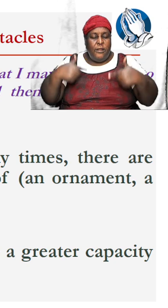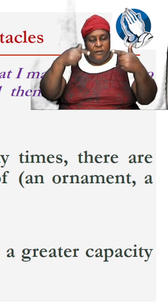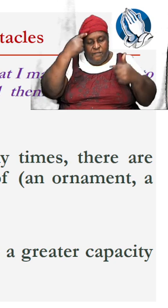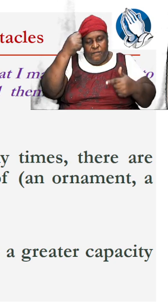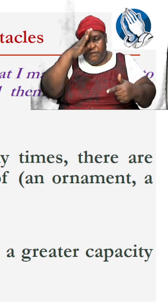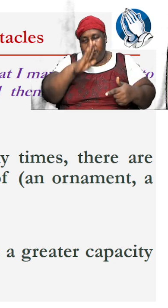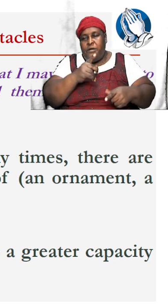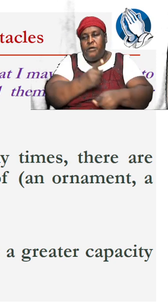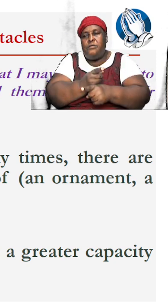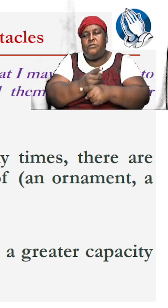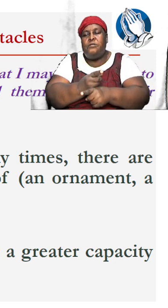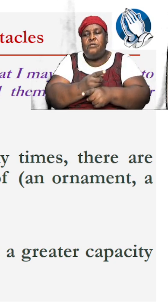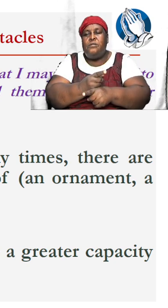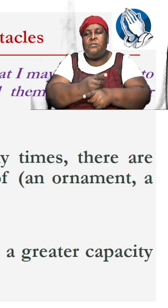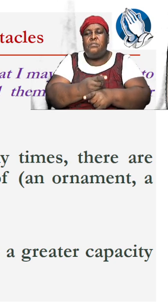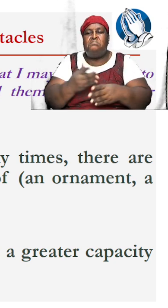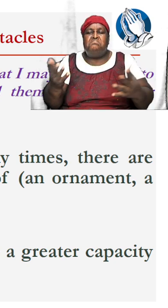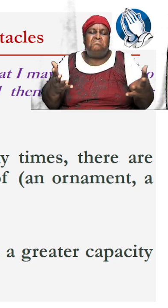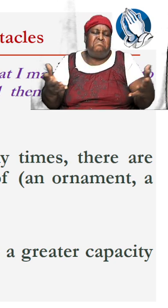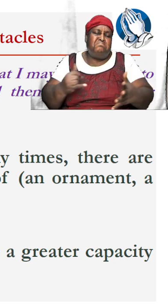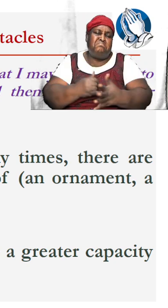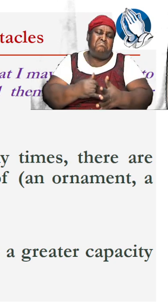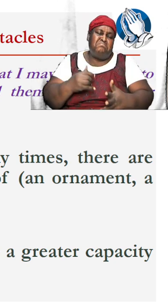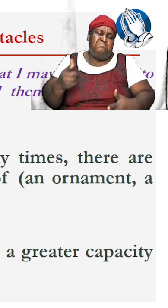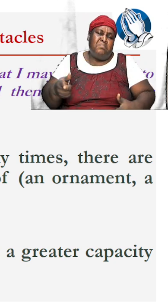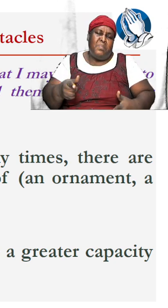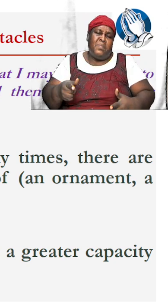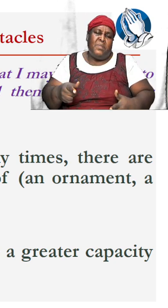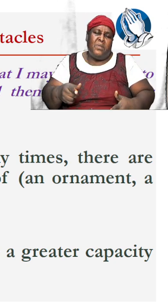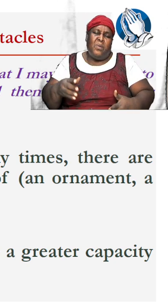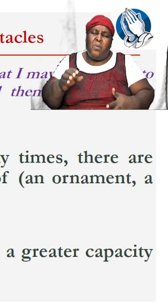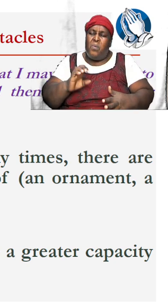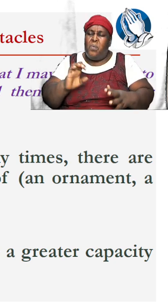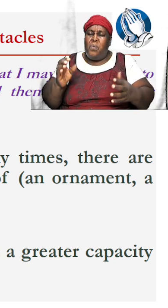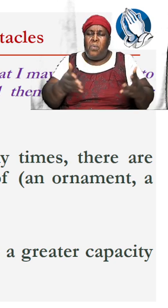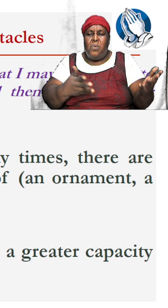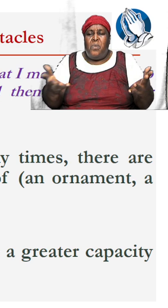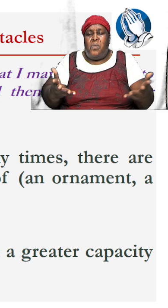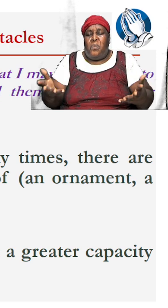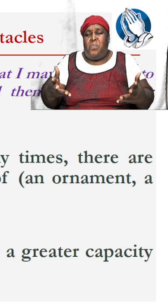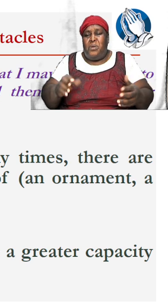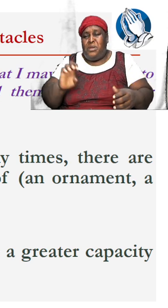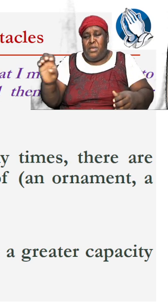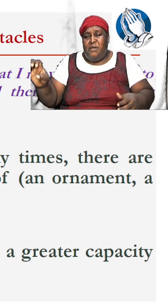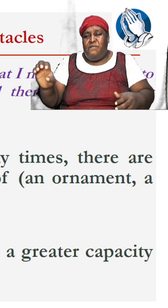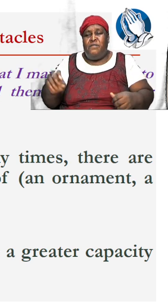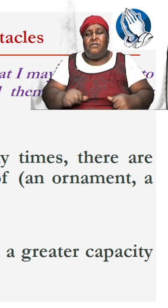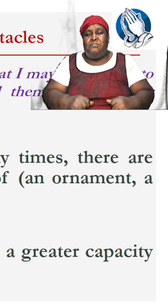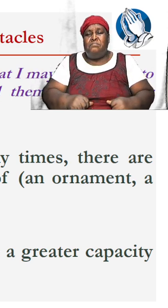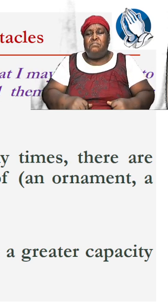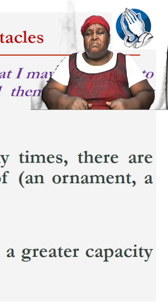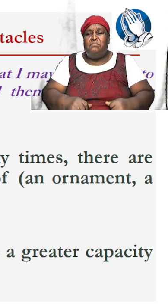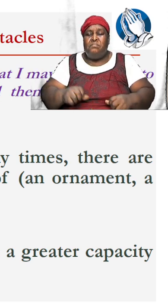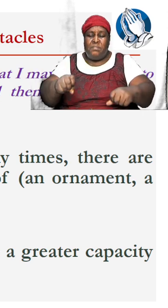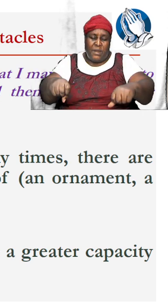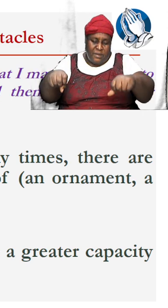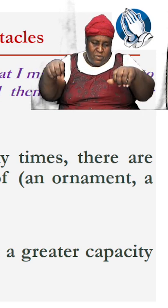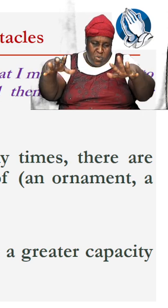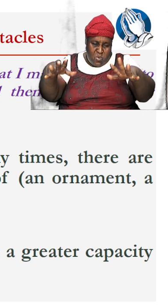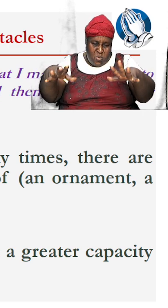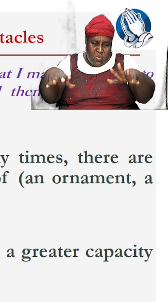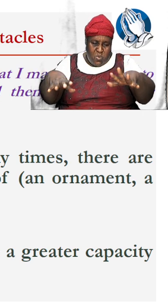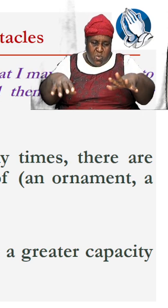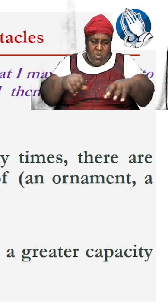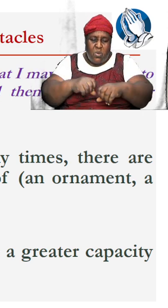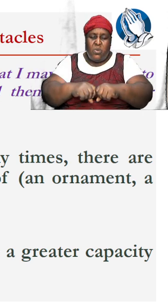Whatever it is, let it go so that you can be in a position. You can have a greater